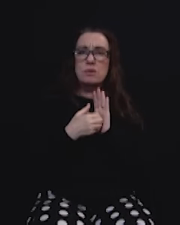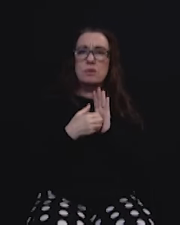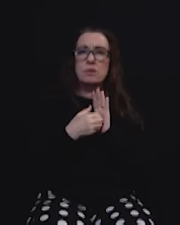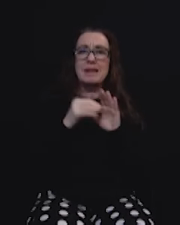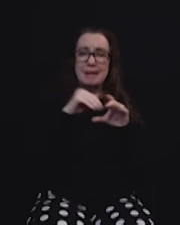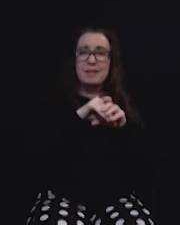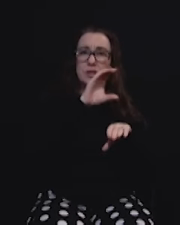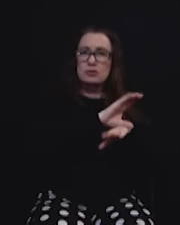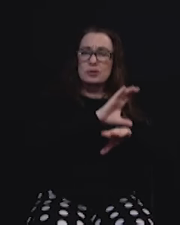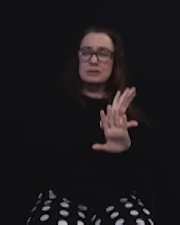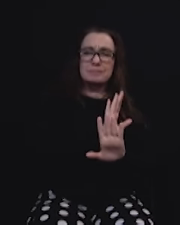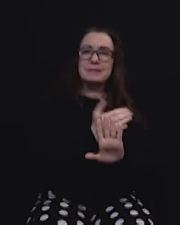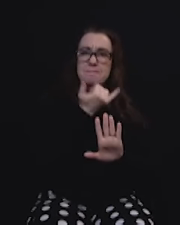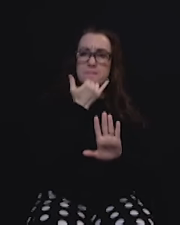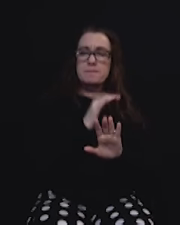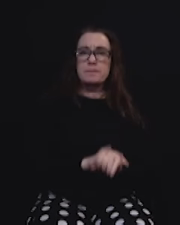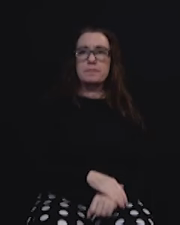the church, right?